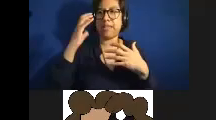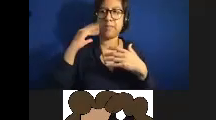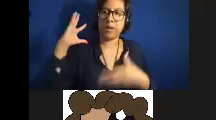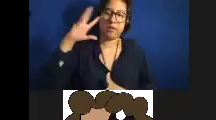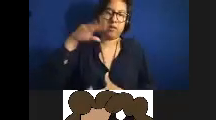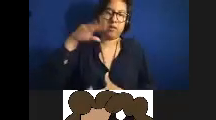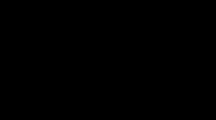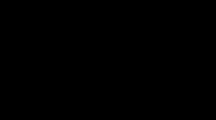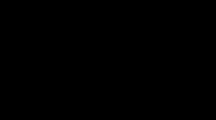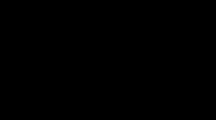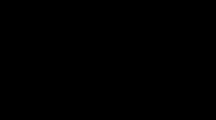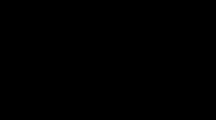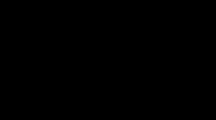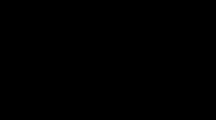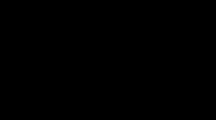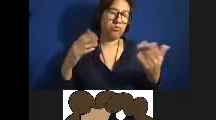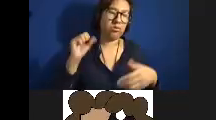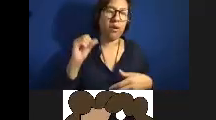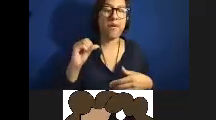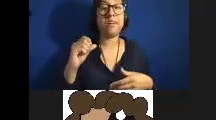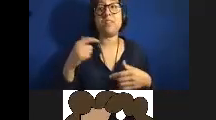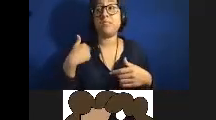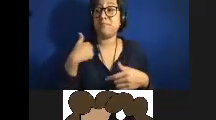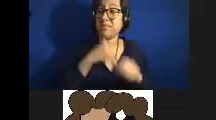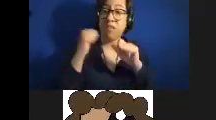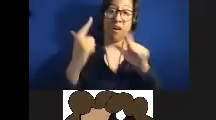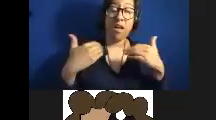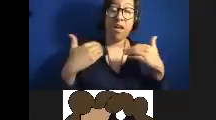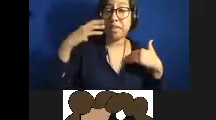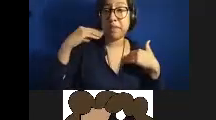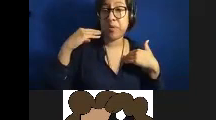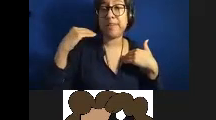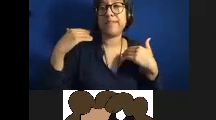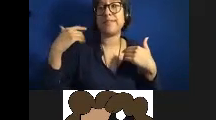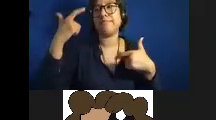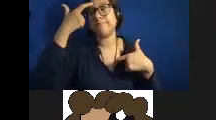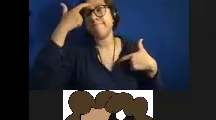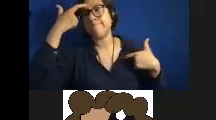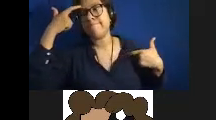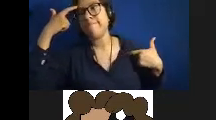all have experiences that we bear that, you know, kind of bring